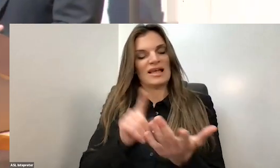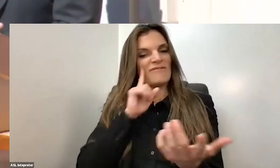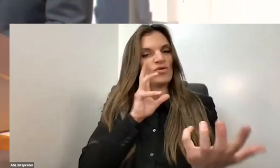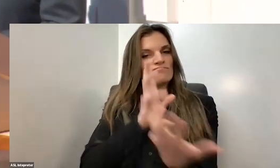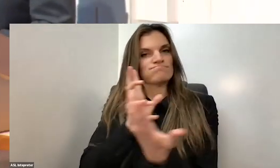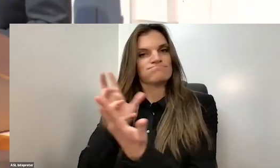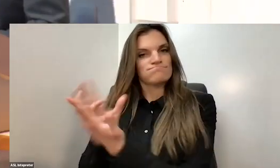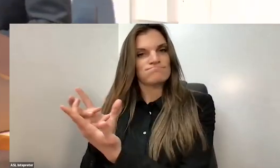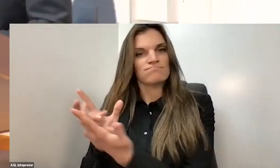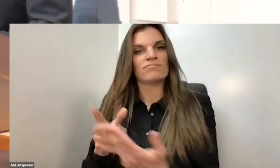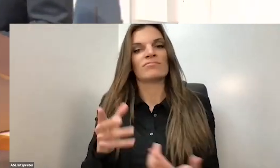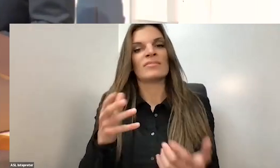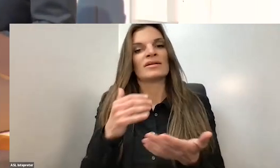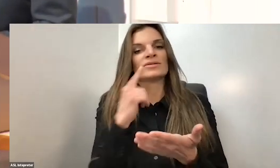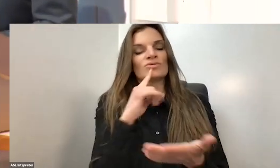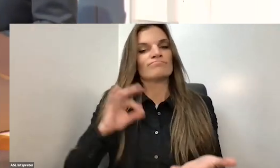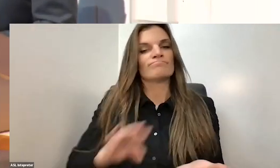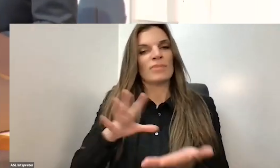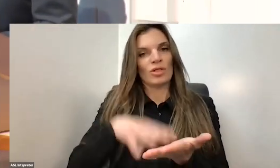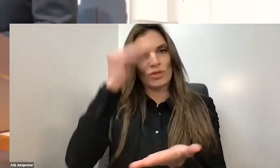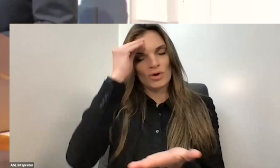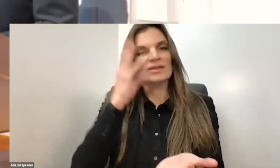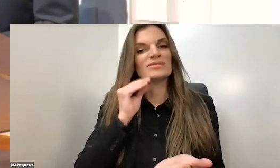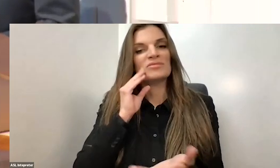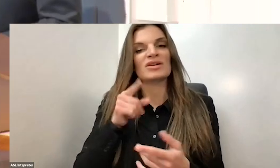learning experiences through Harvard X.